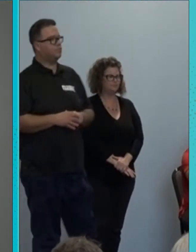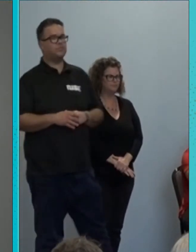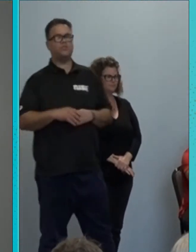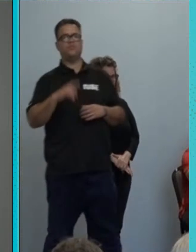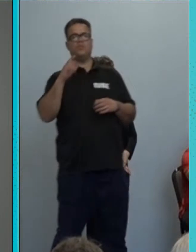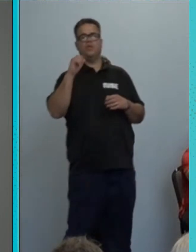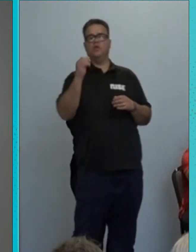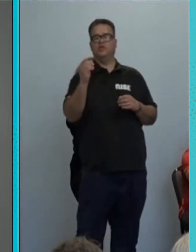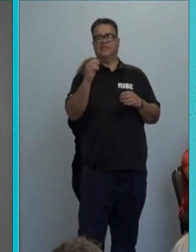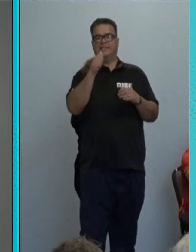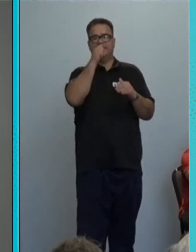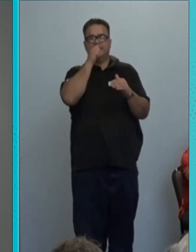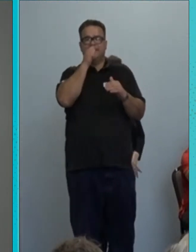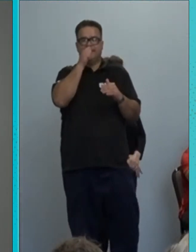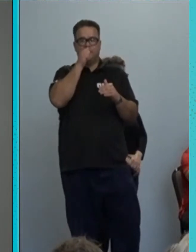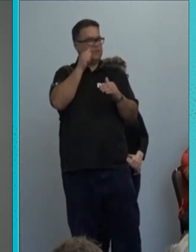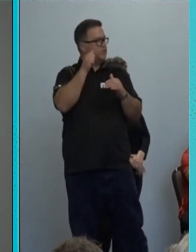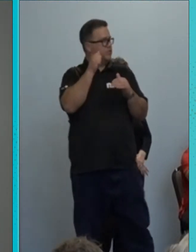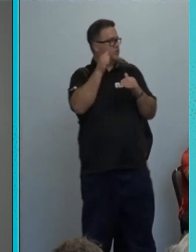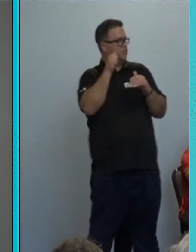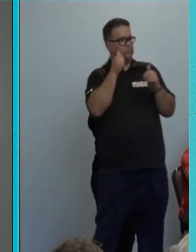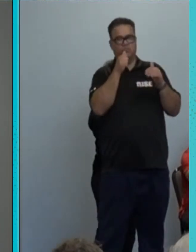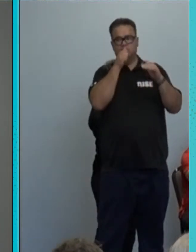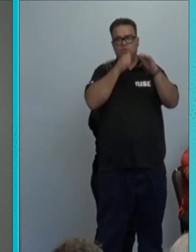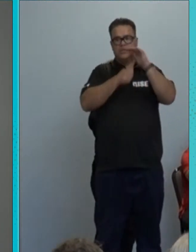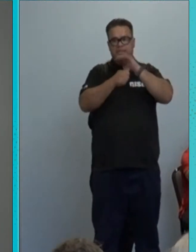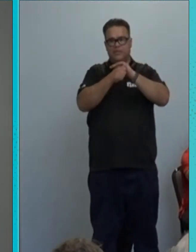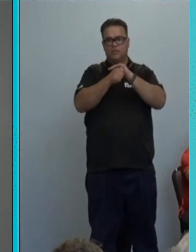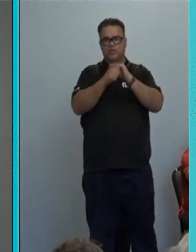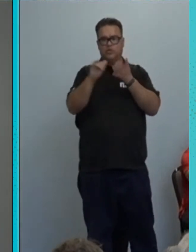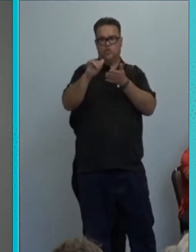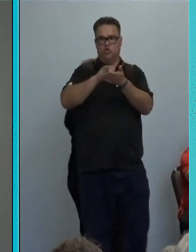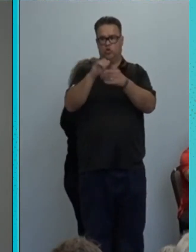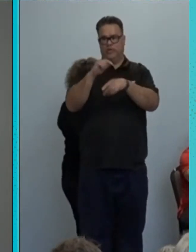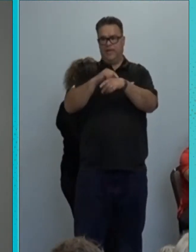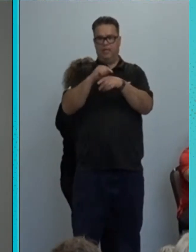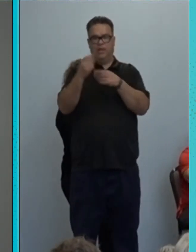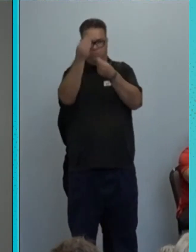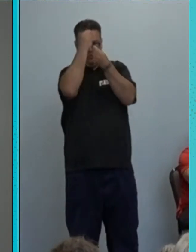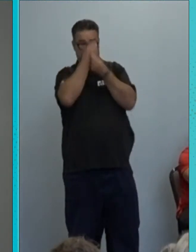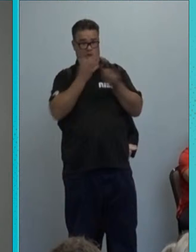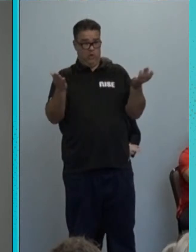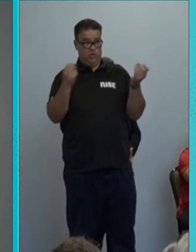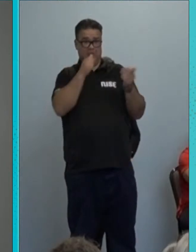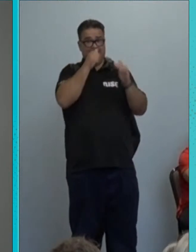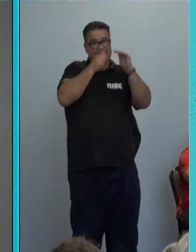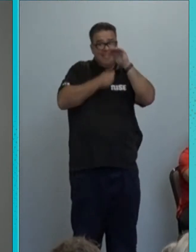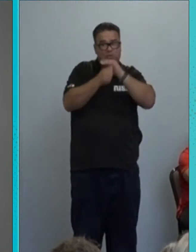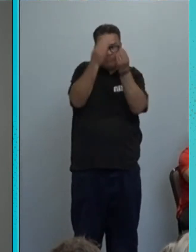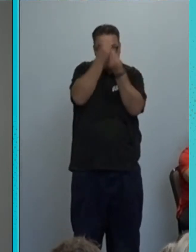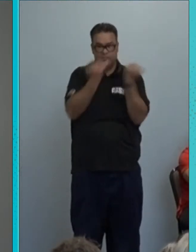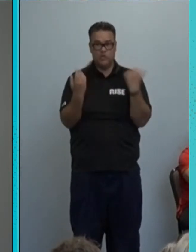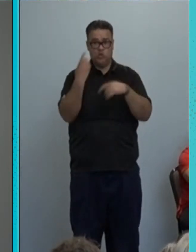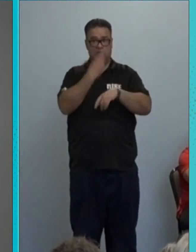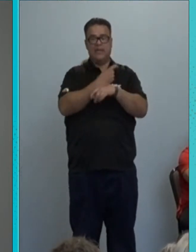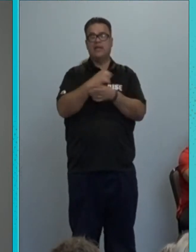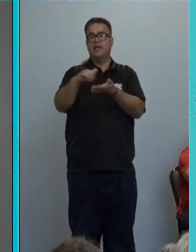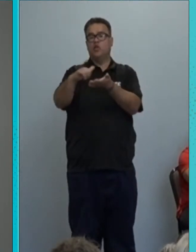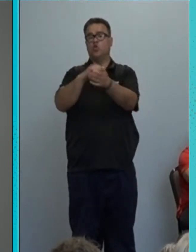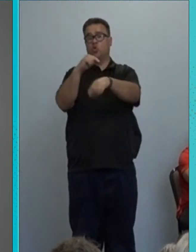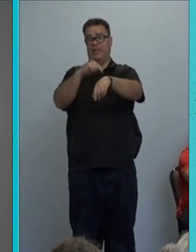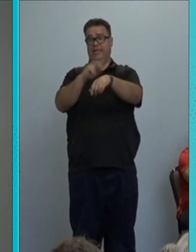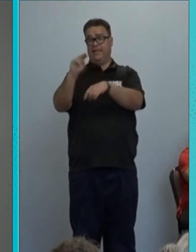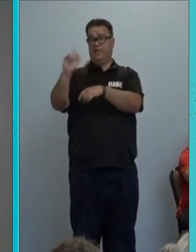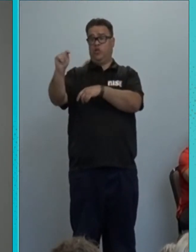there's a little secret about the New York Times, which I'll share with you today. The New York